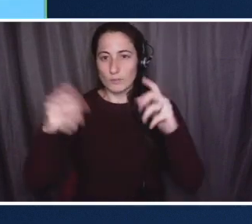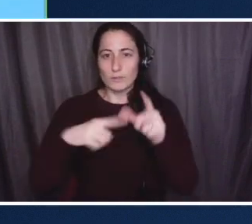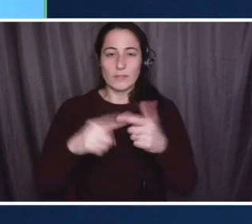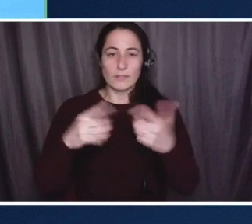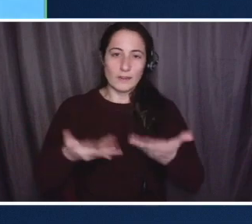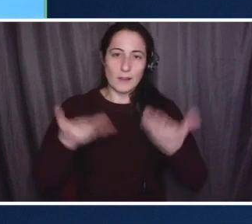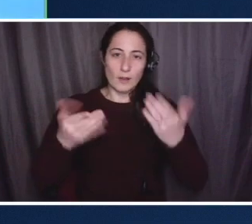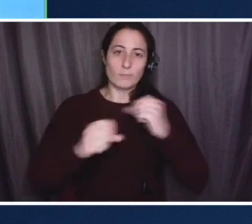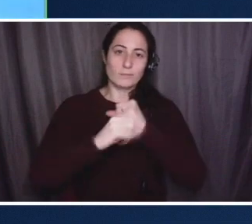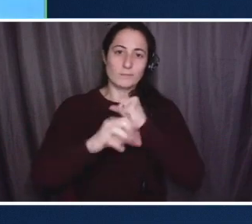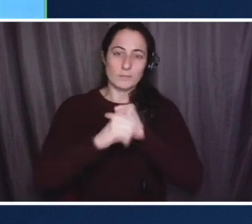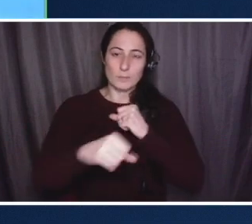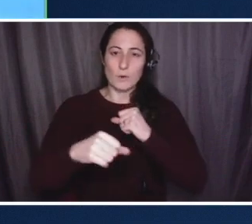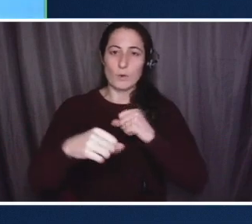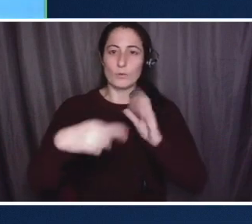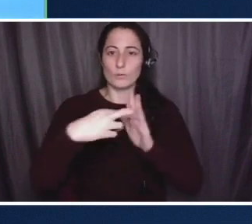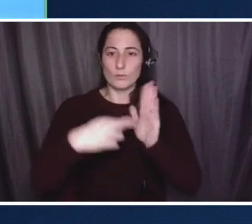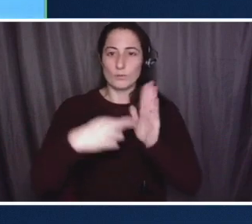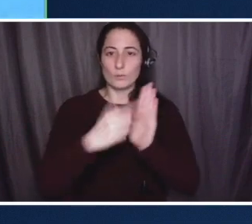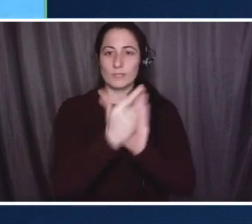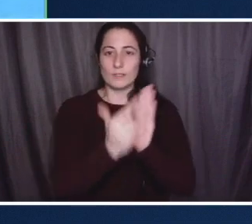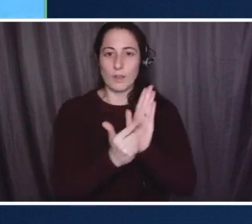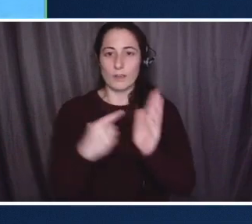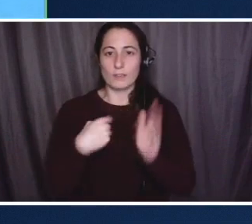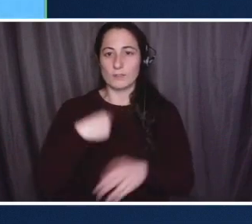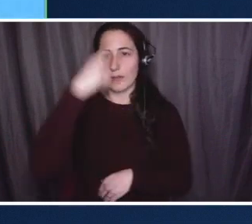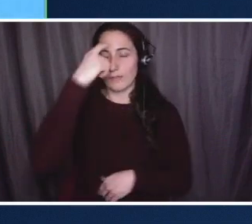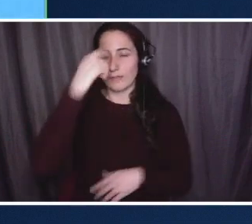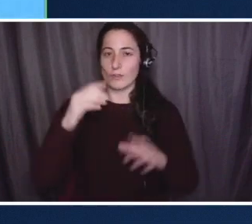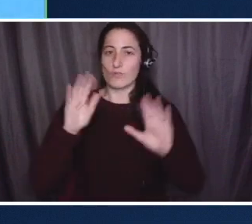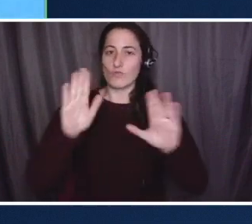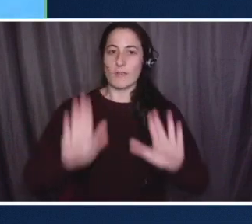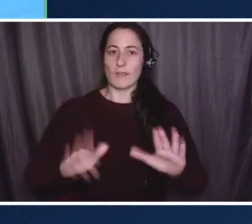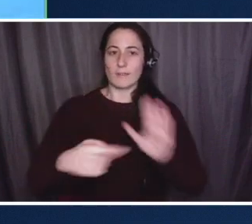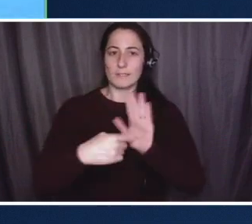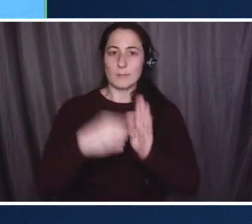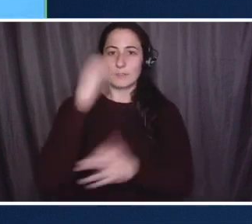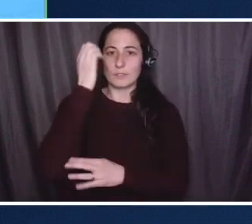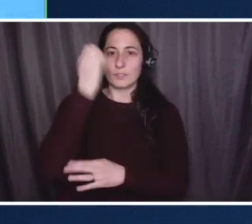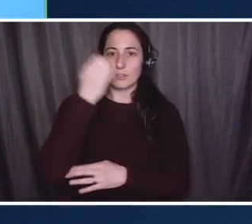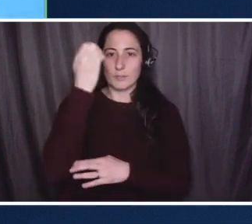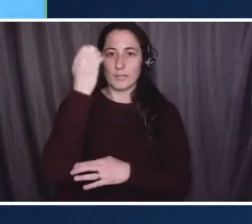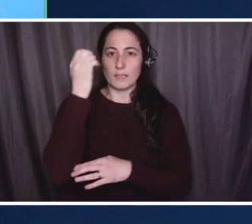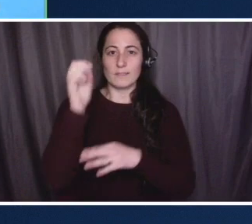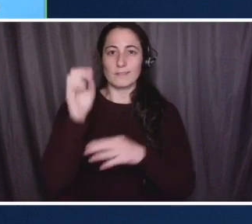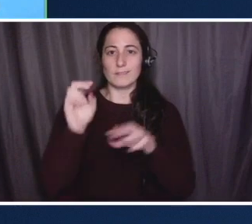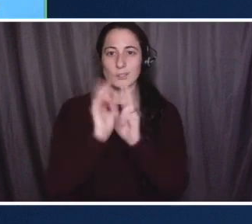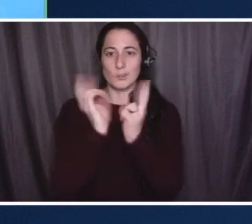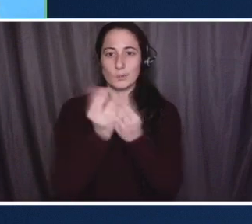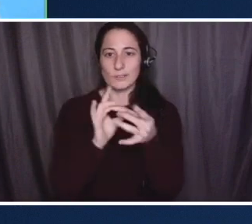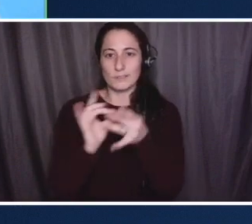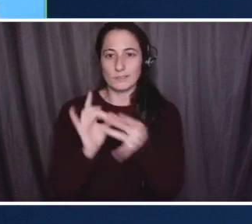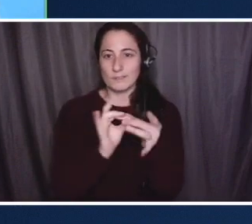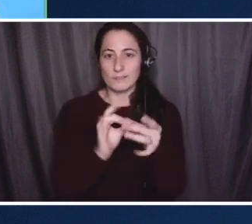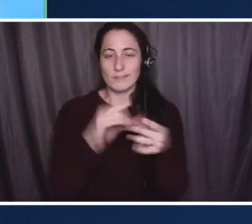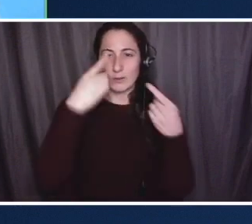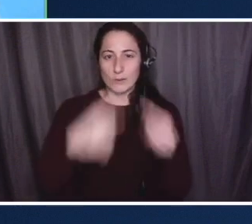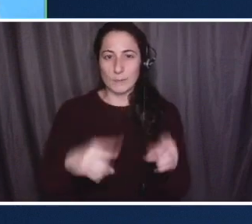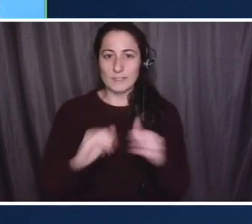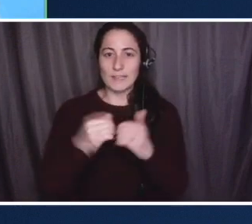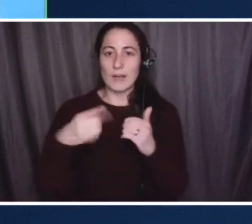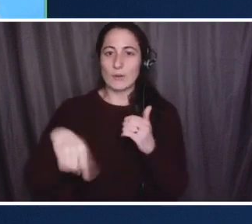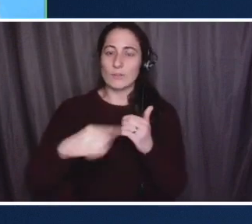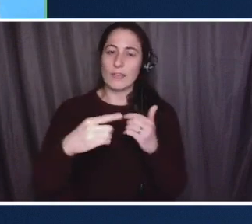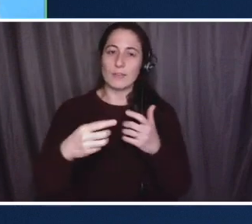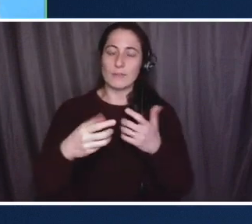think a great example are the European Union agreements and how they really have promote the rule of law in different